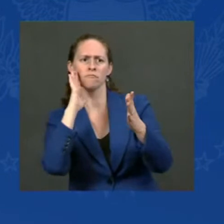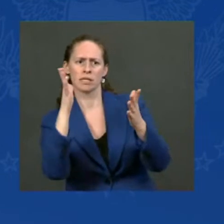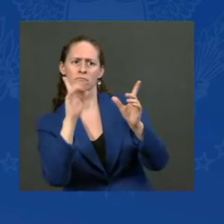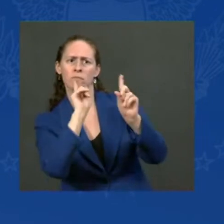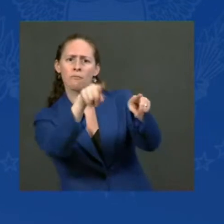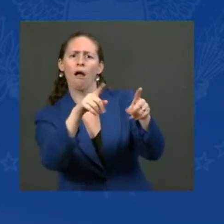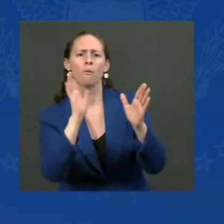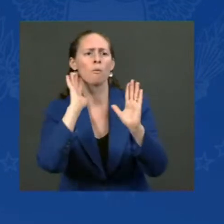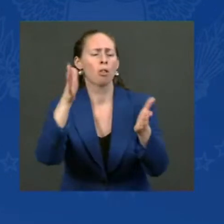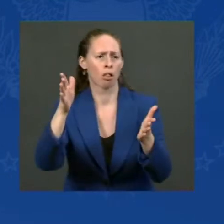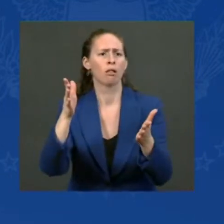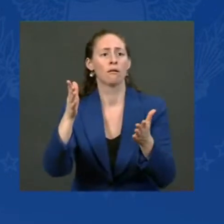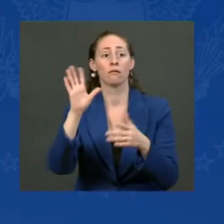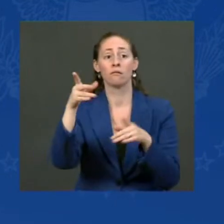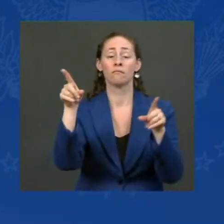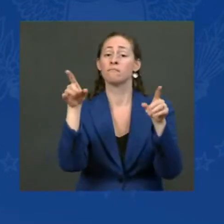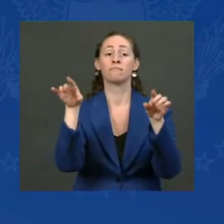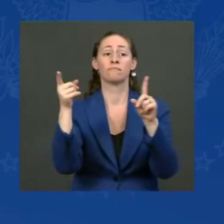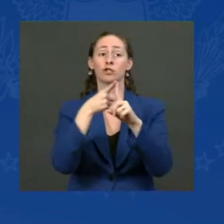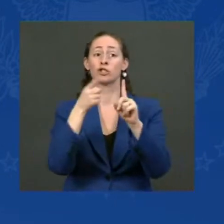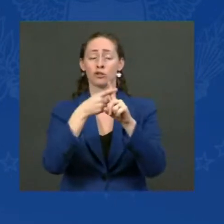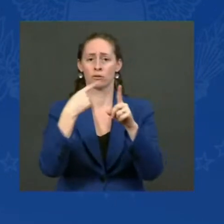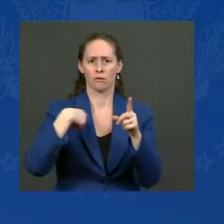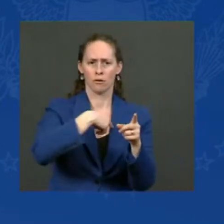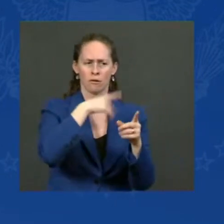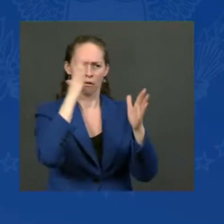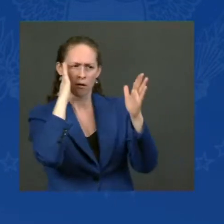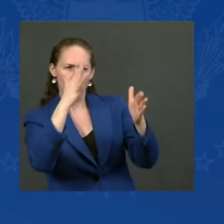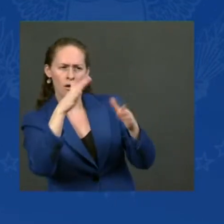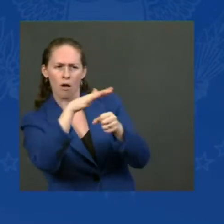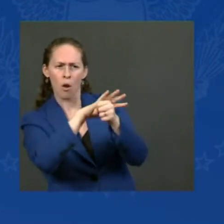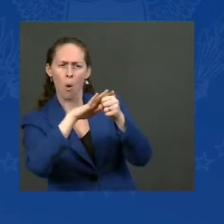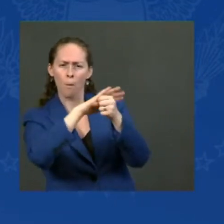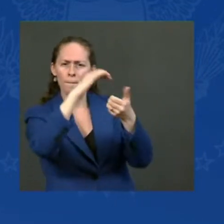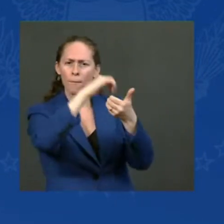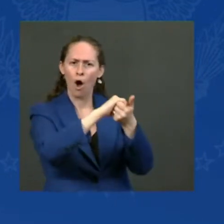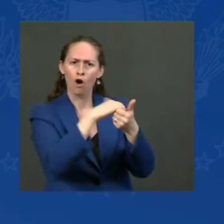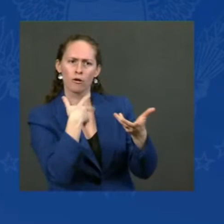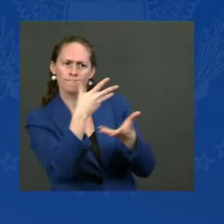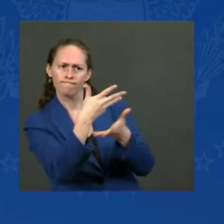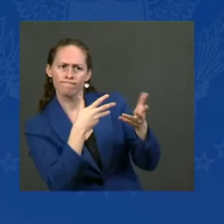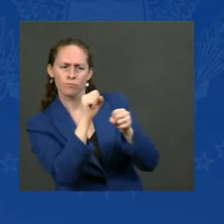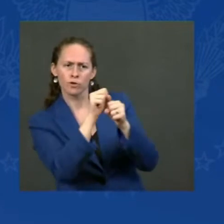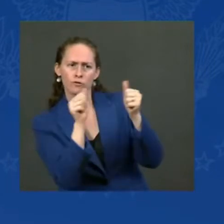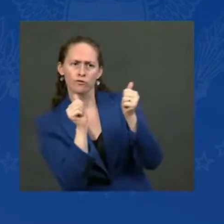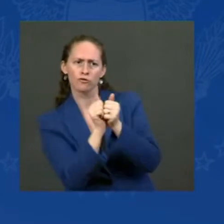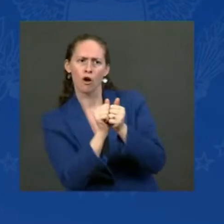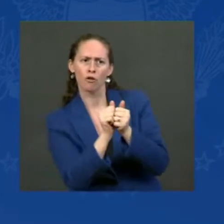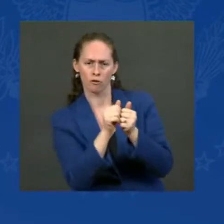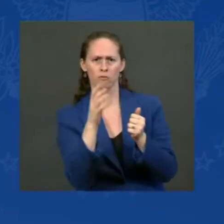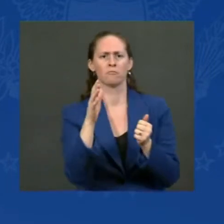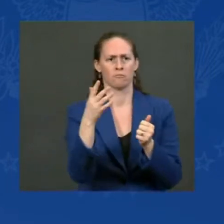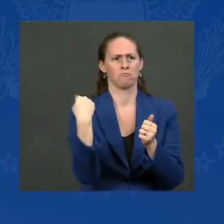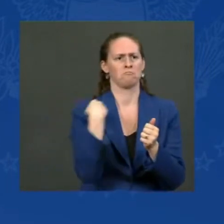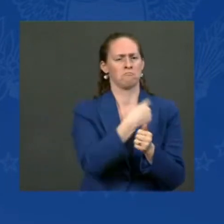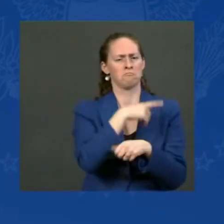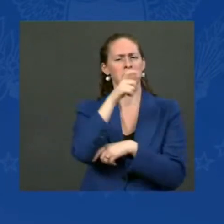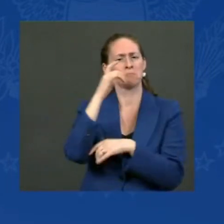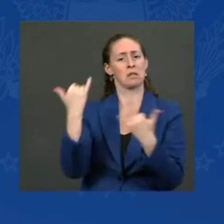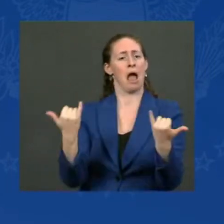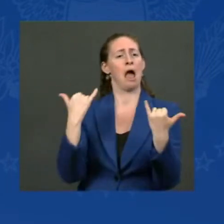in cooperation with local partners so that we need not be so reliant on large-scale military